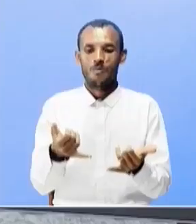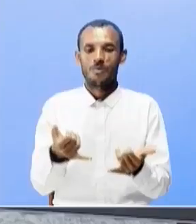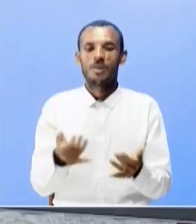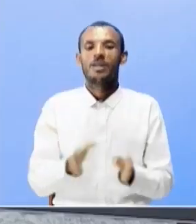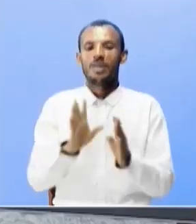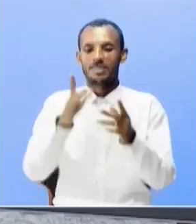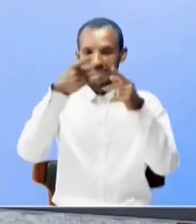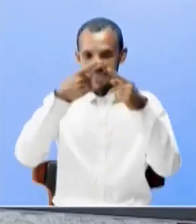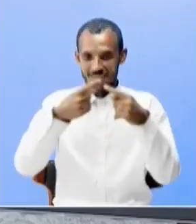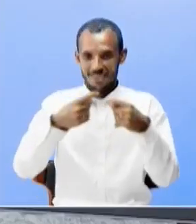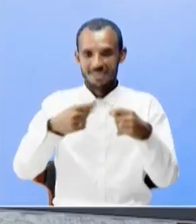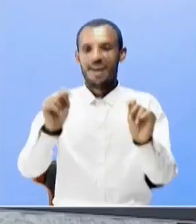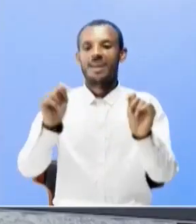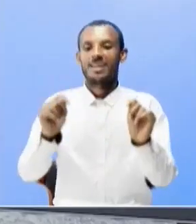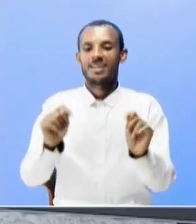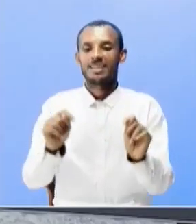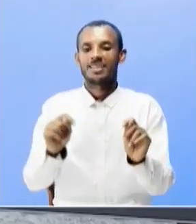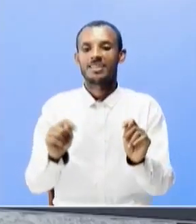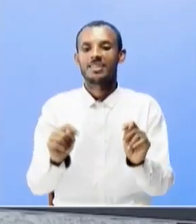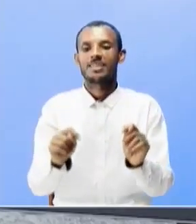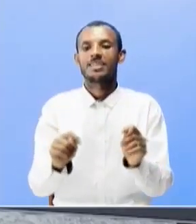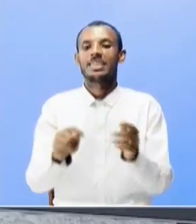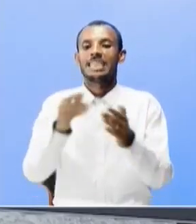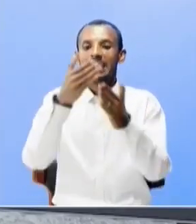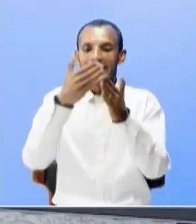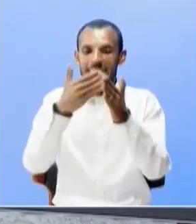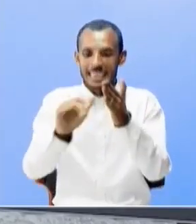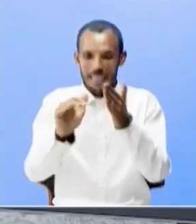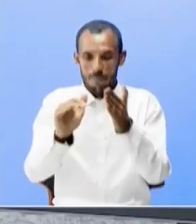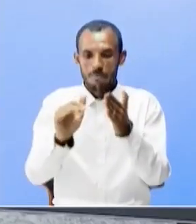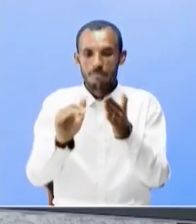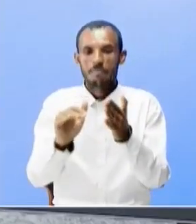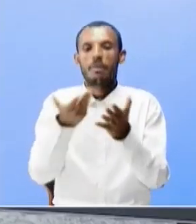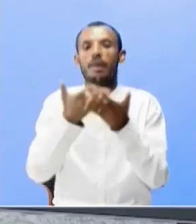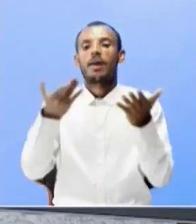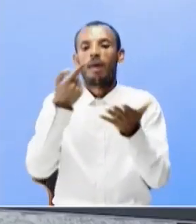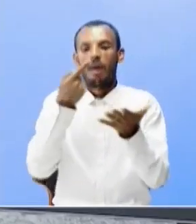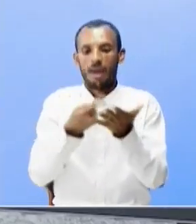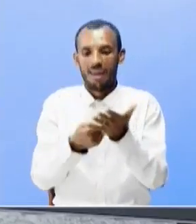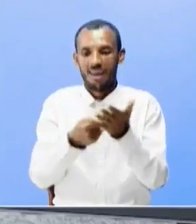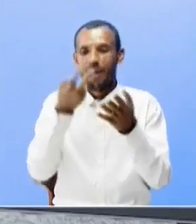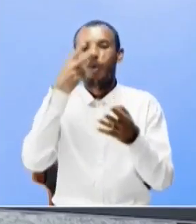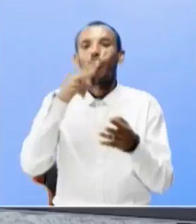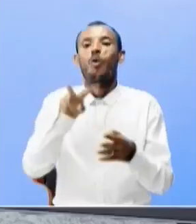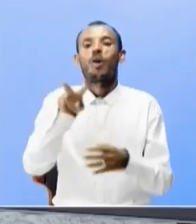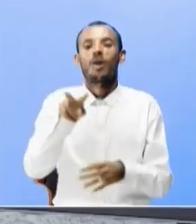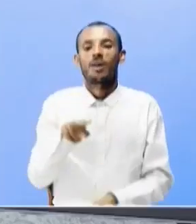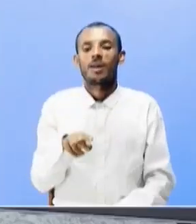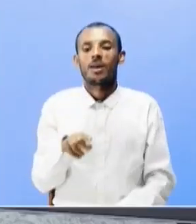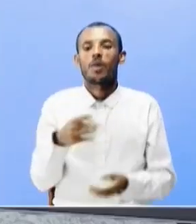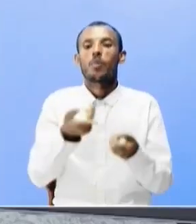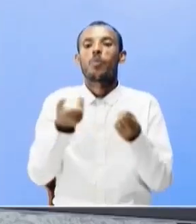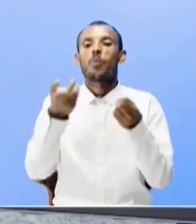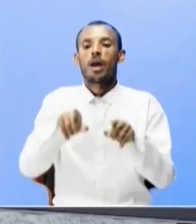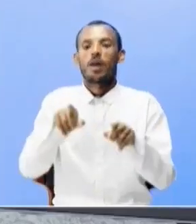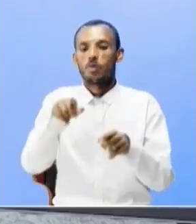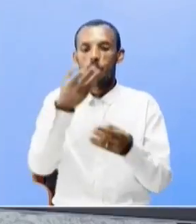let's try to see something here. Look, when you